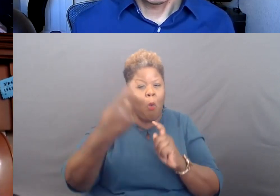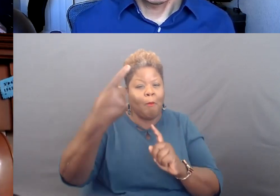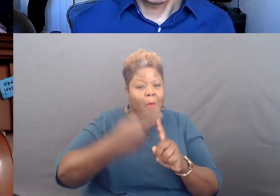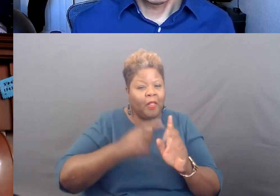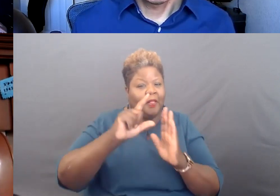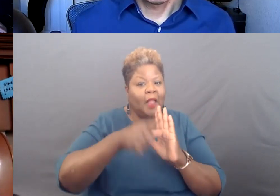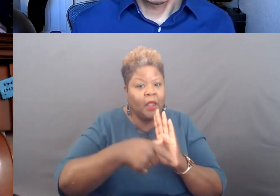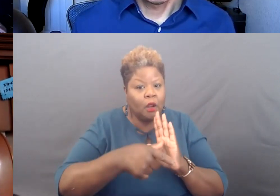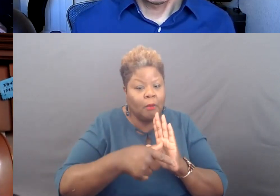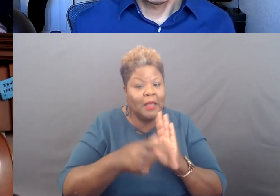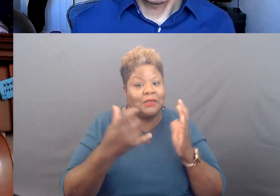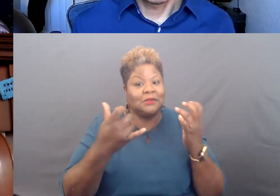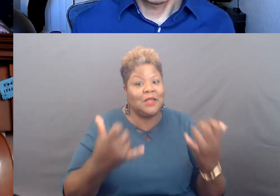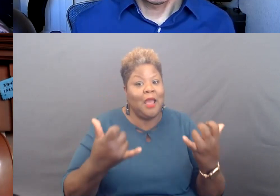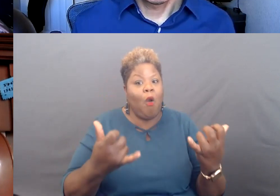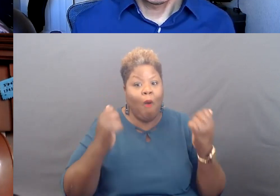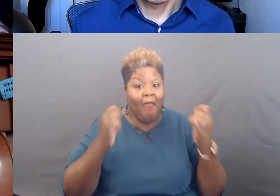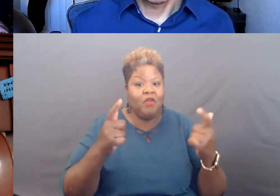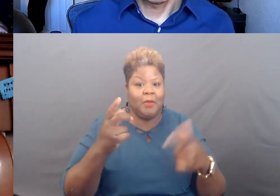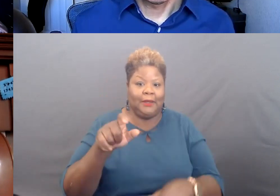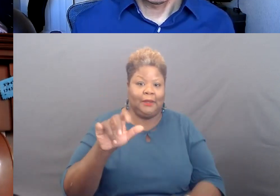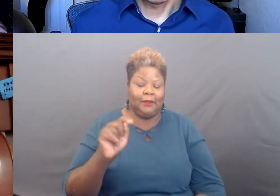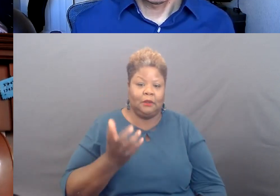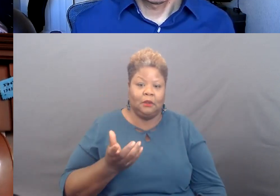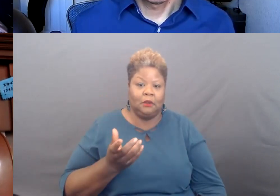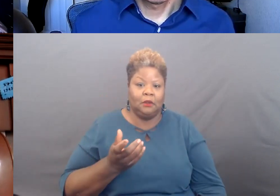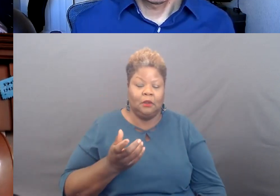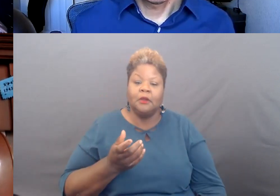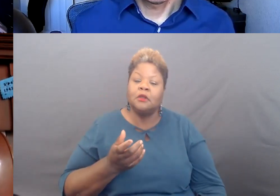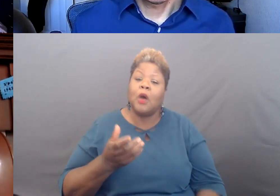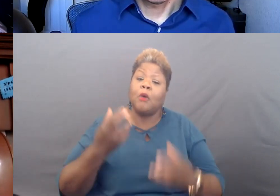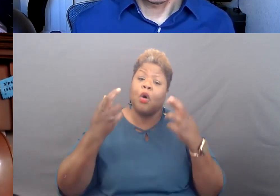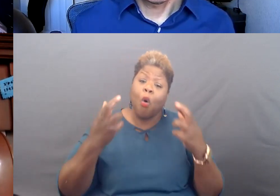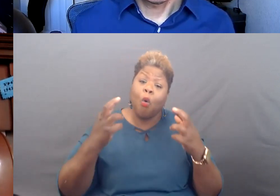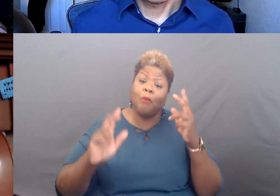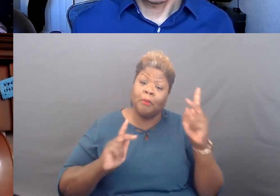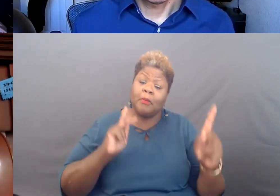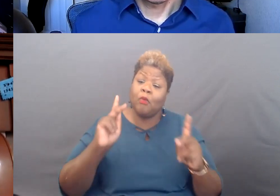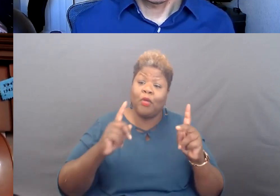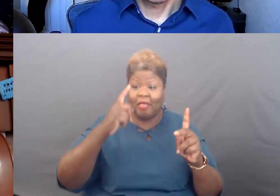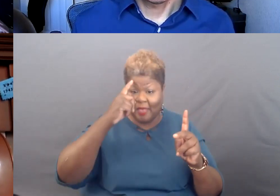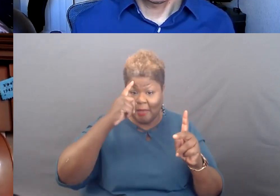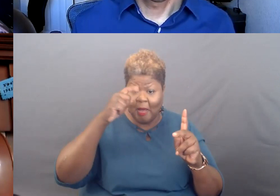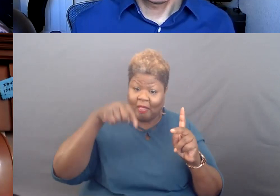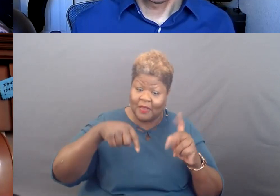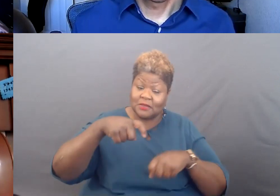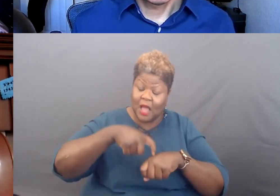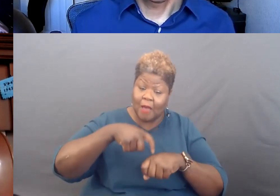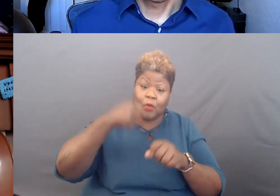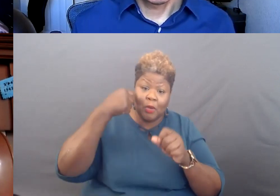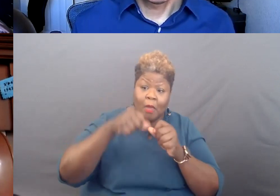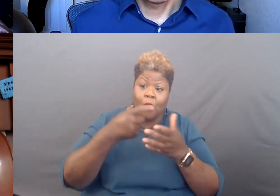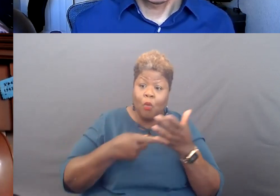because non-disabled people needed it. So I would hope, like I said before, that people have a long memory for this era. I don't